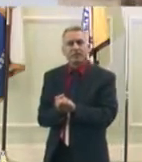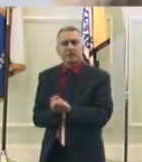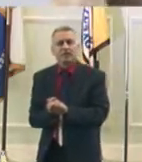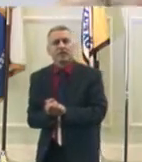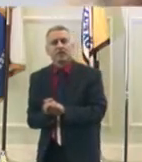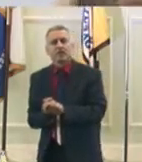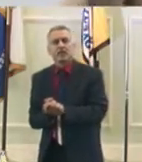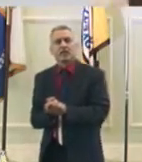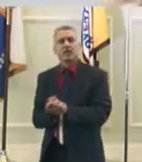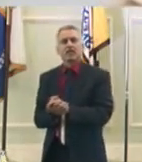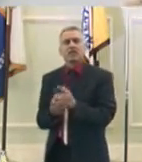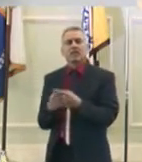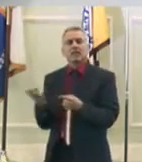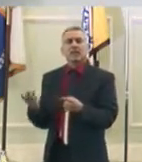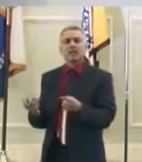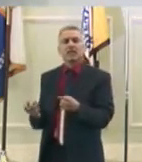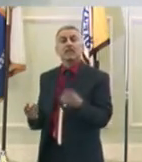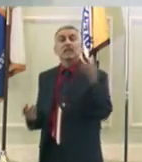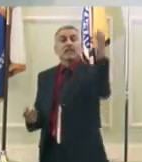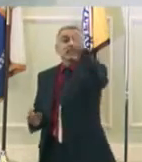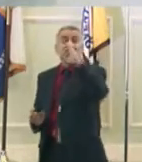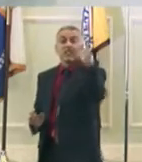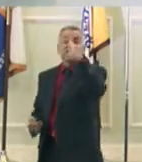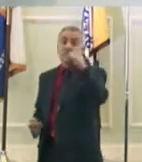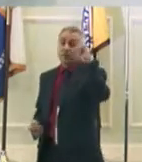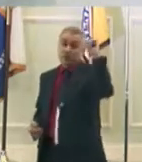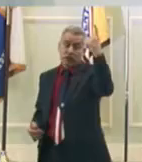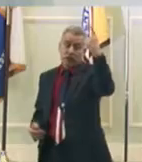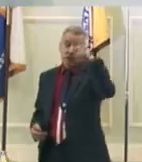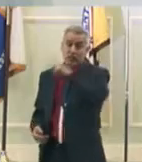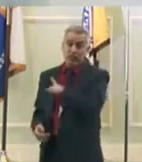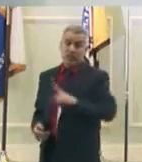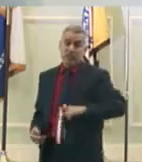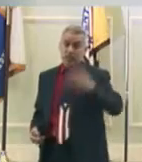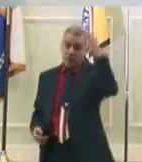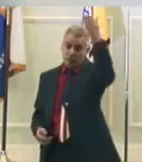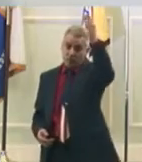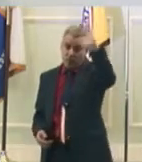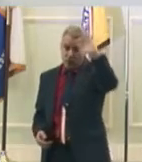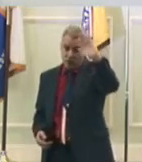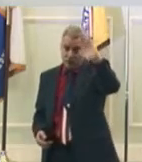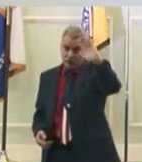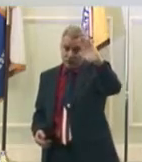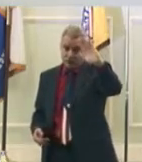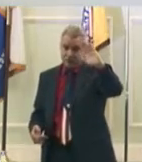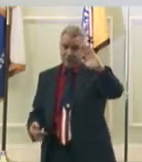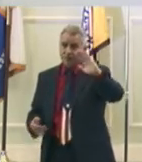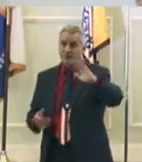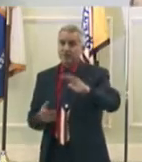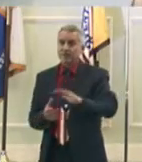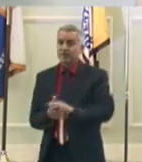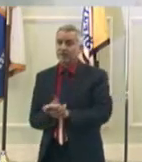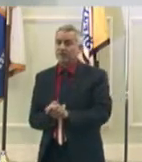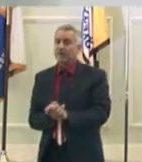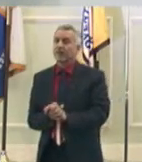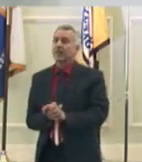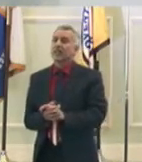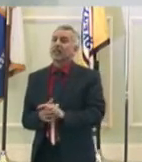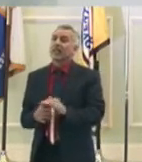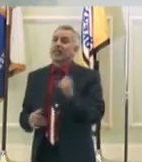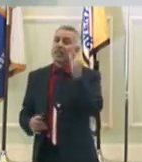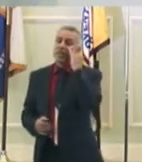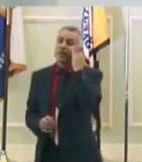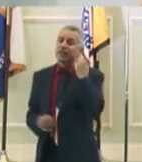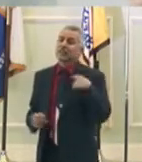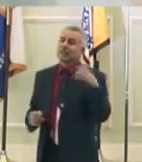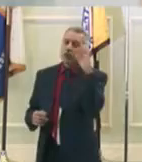first the kingdom of God and all his righteousness, and all these things shall be added unto you. I like that because if I start with the